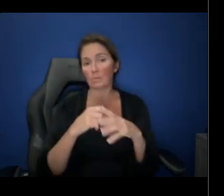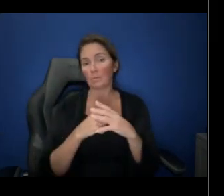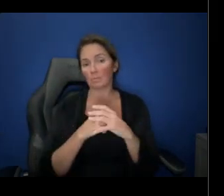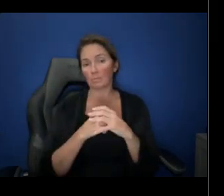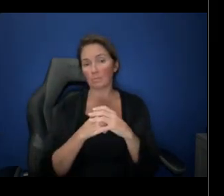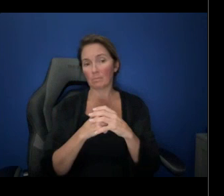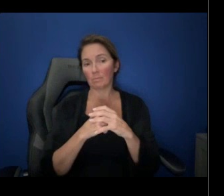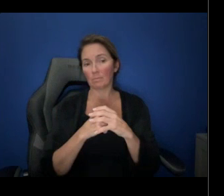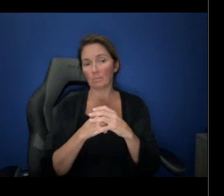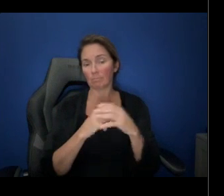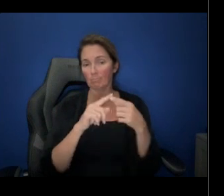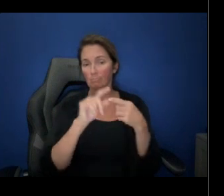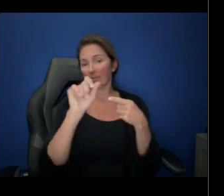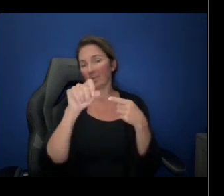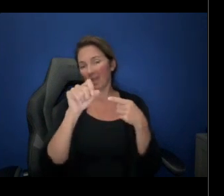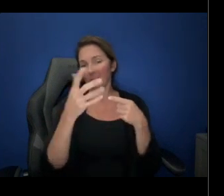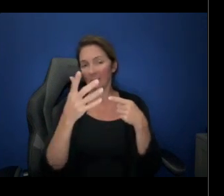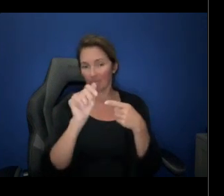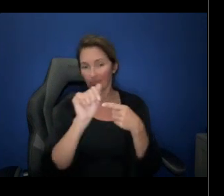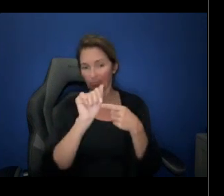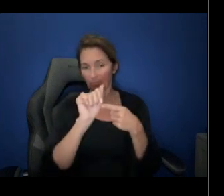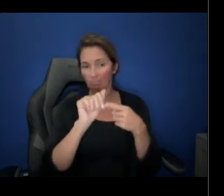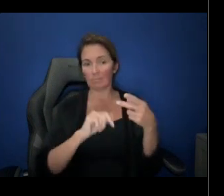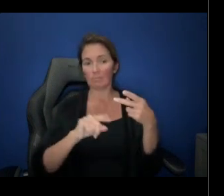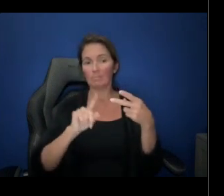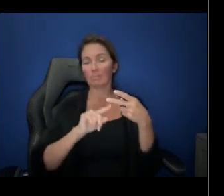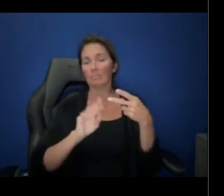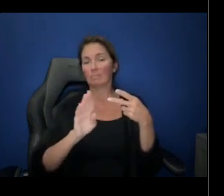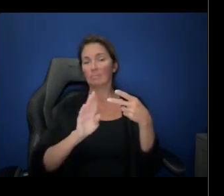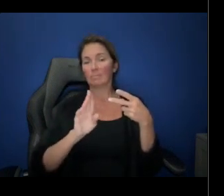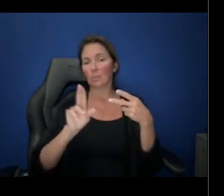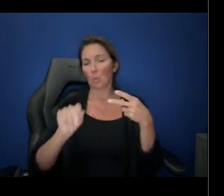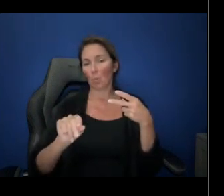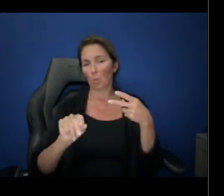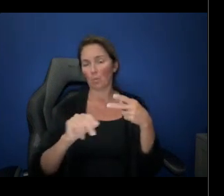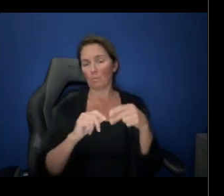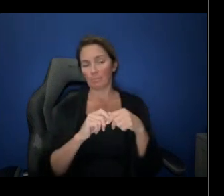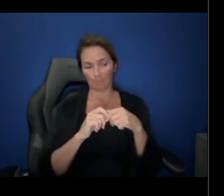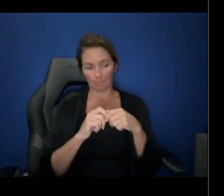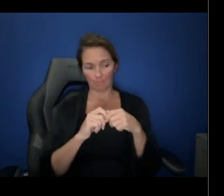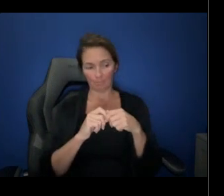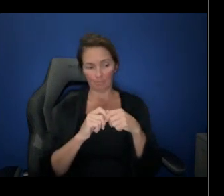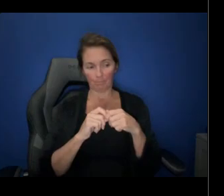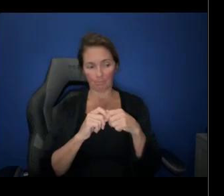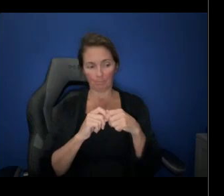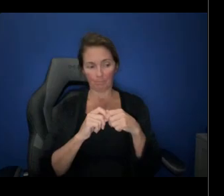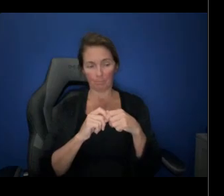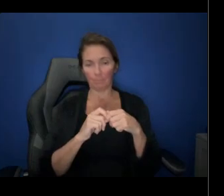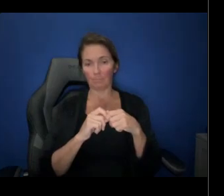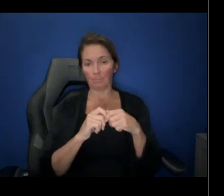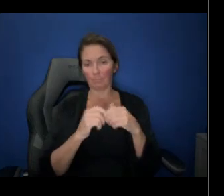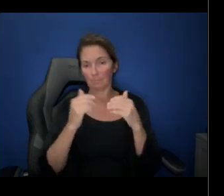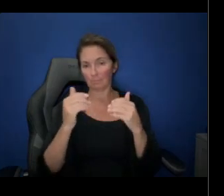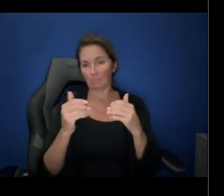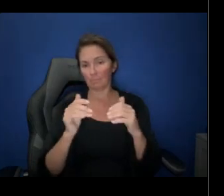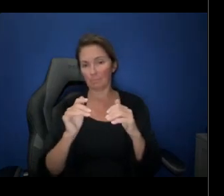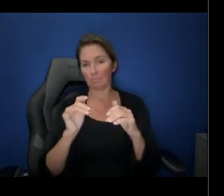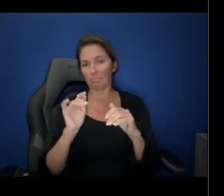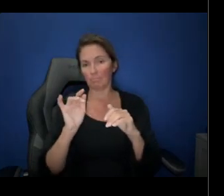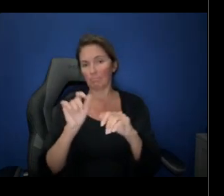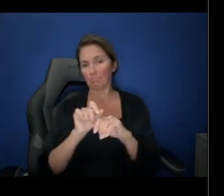First option is yes. The second option is no. So go ahead and launch this poll.